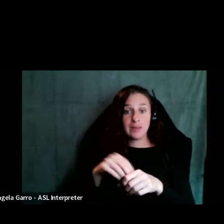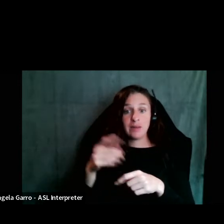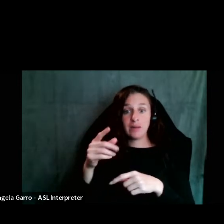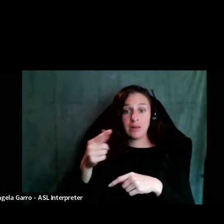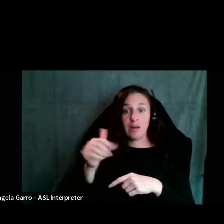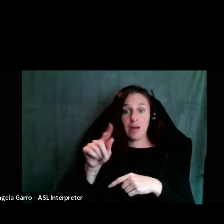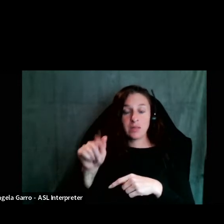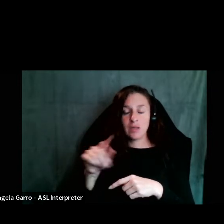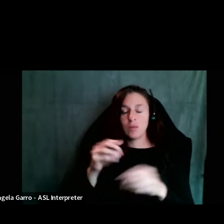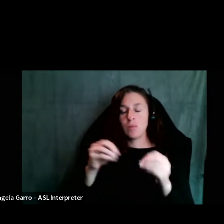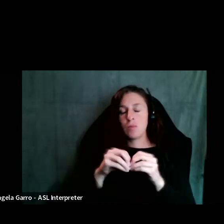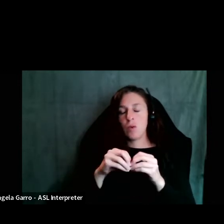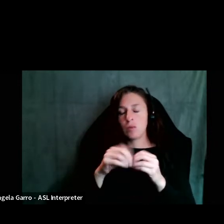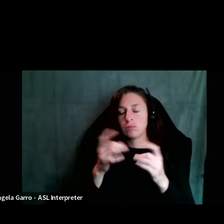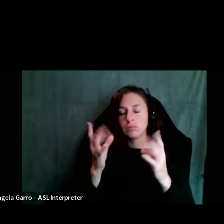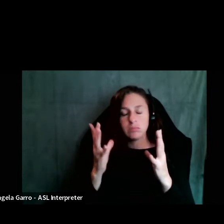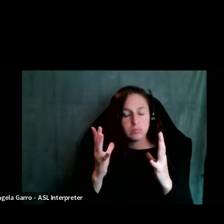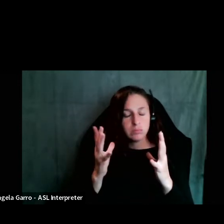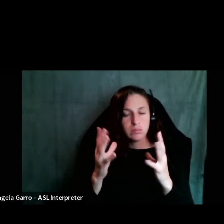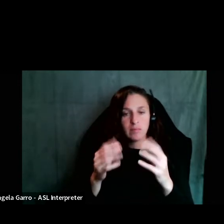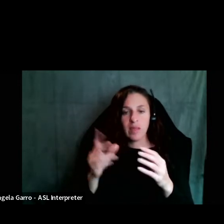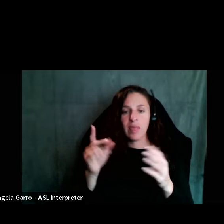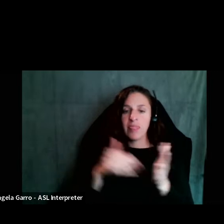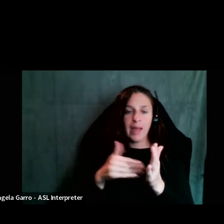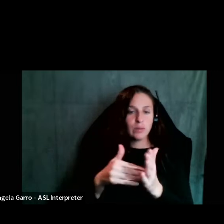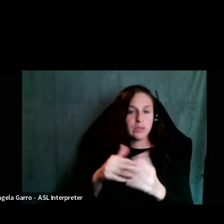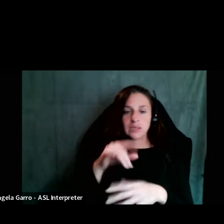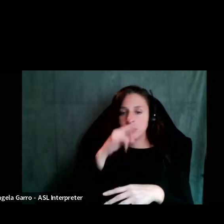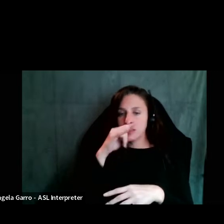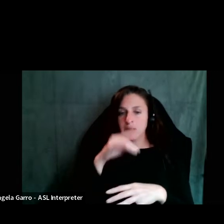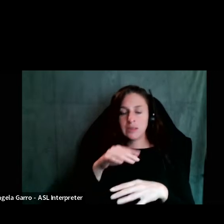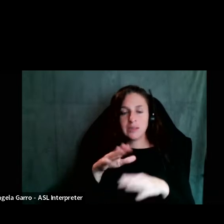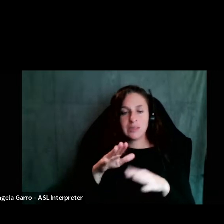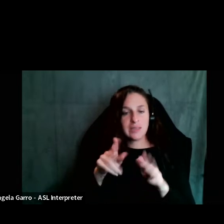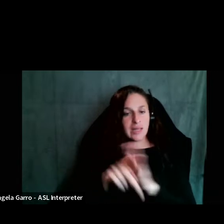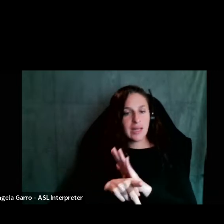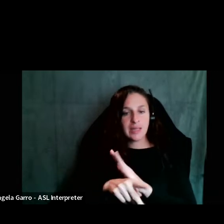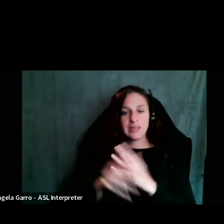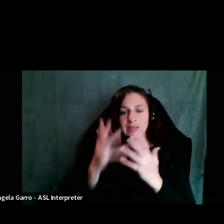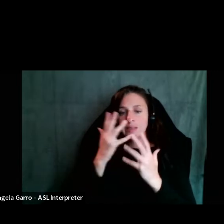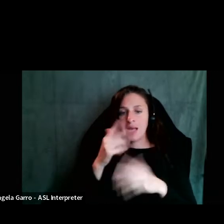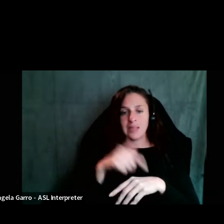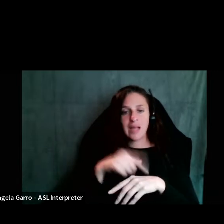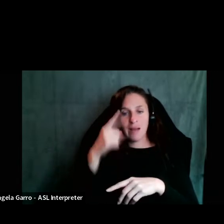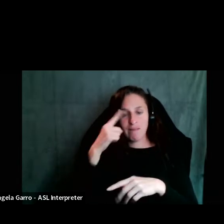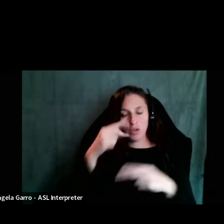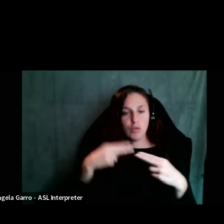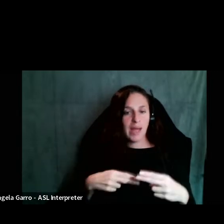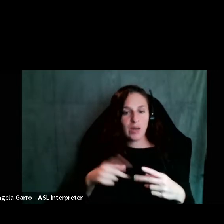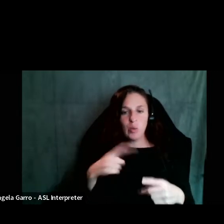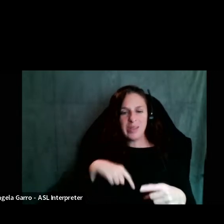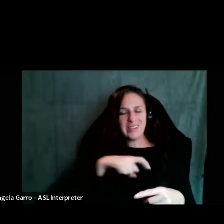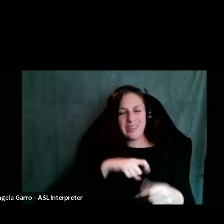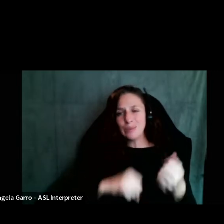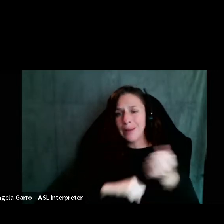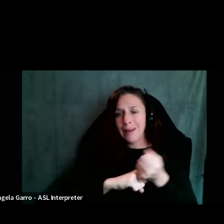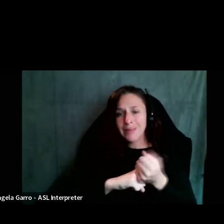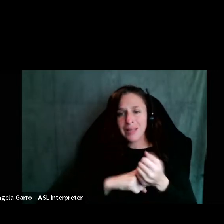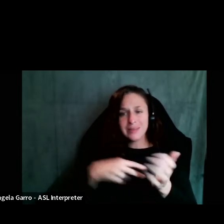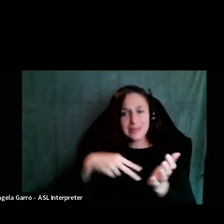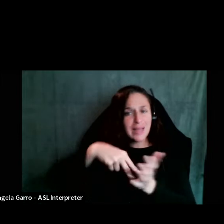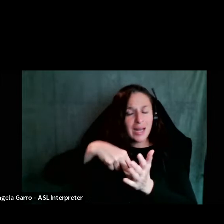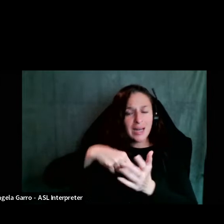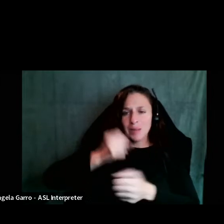devastating. Thousands of children have been killed, and it's a sad time for humanity when we have to advocate and stand up